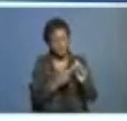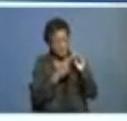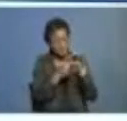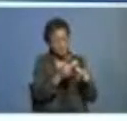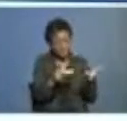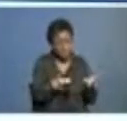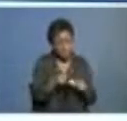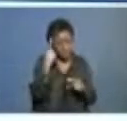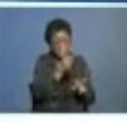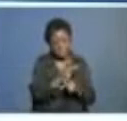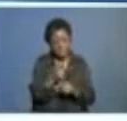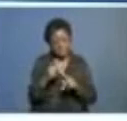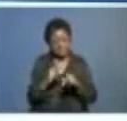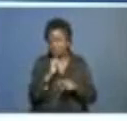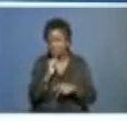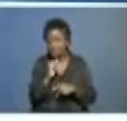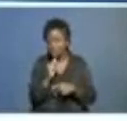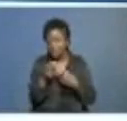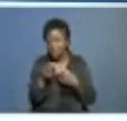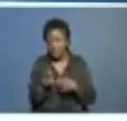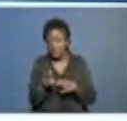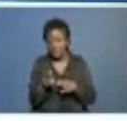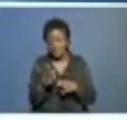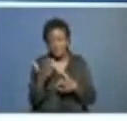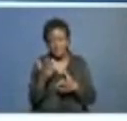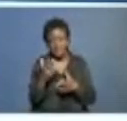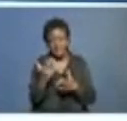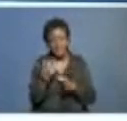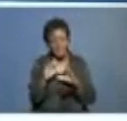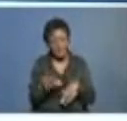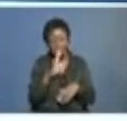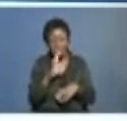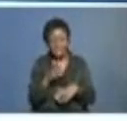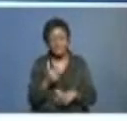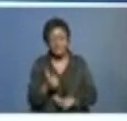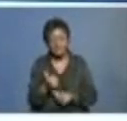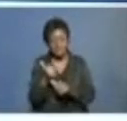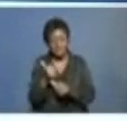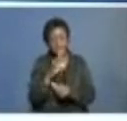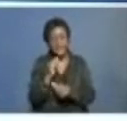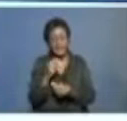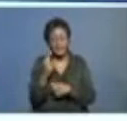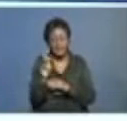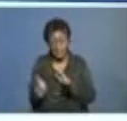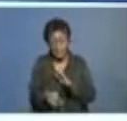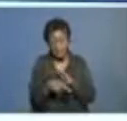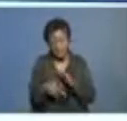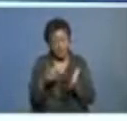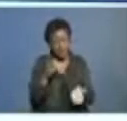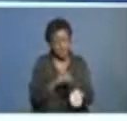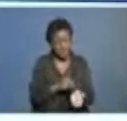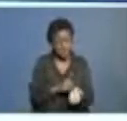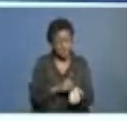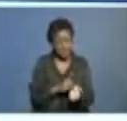that's not the case. In fact, they reason they can be treated by their primary care physician. Director of the National HIV/AIDS